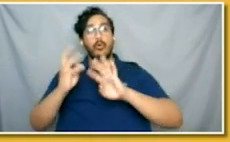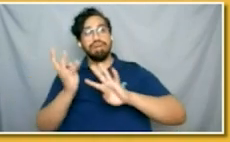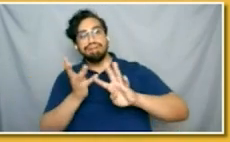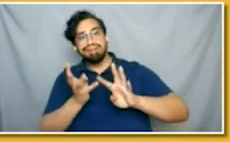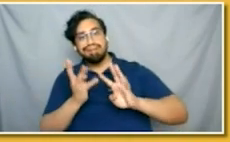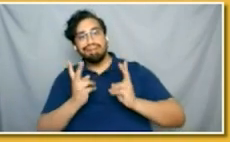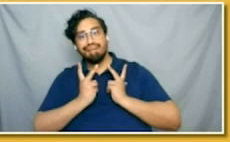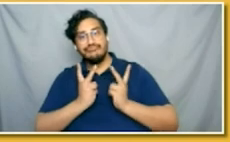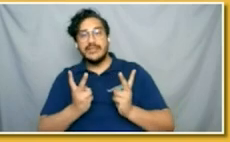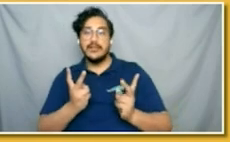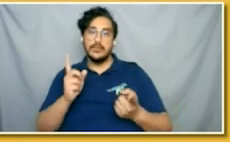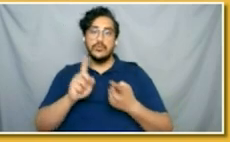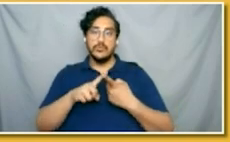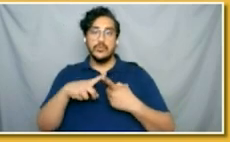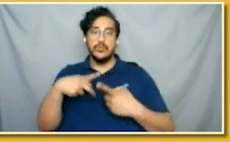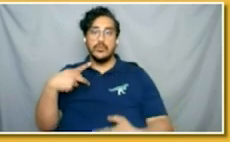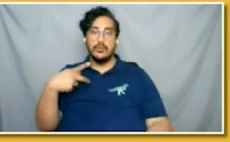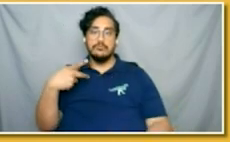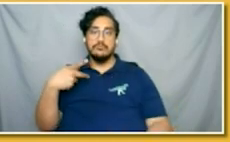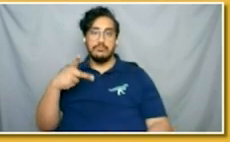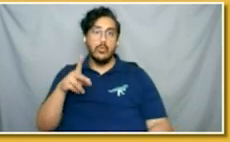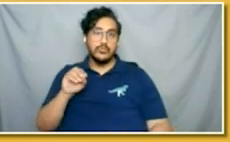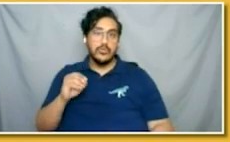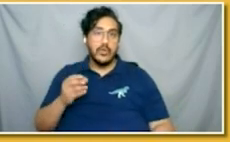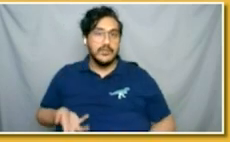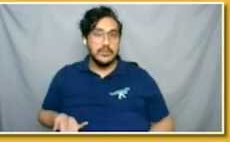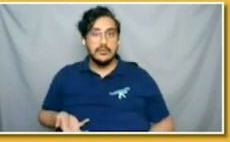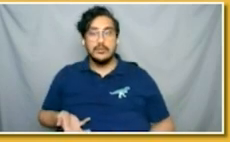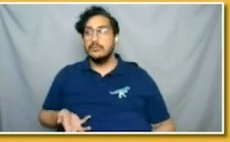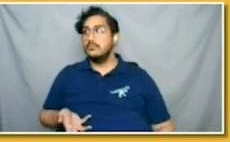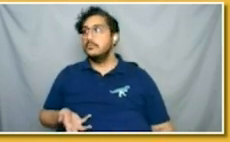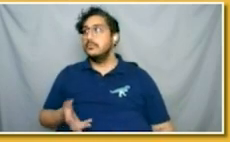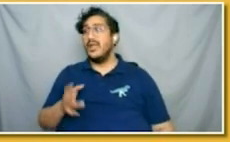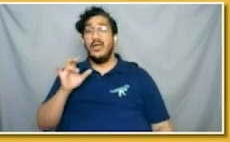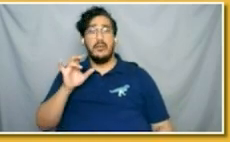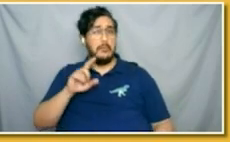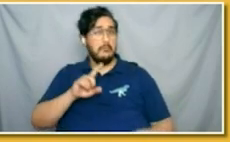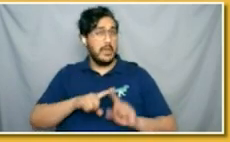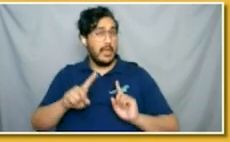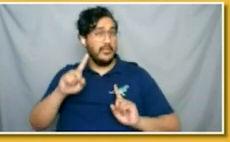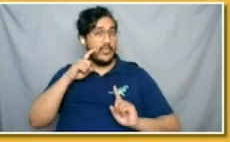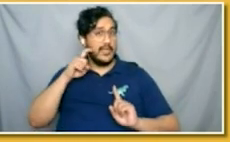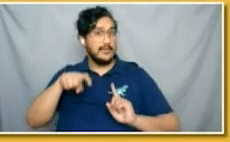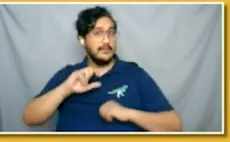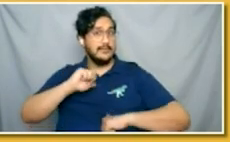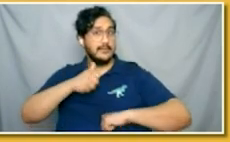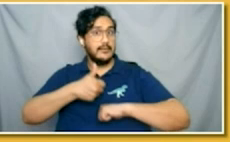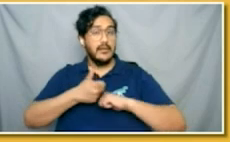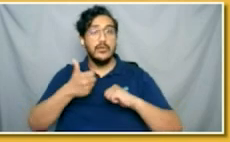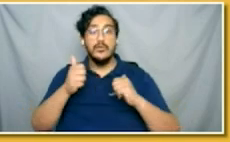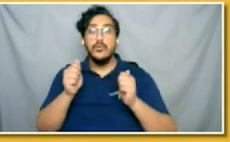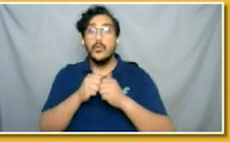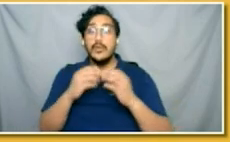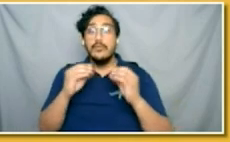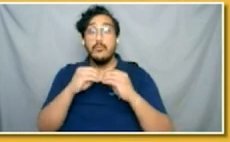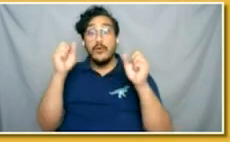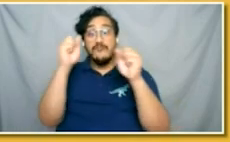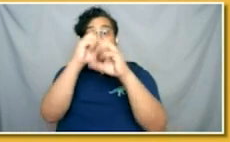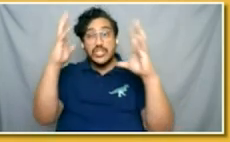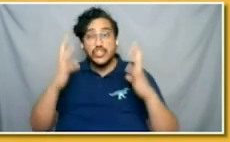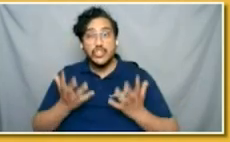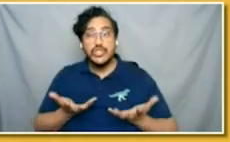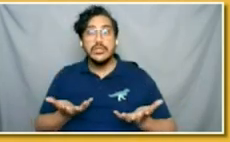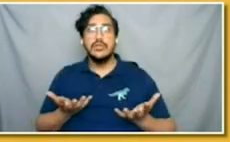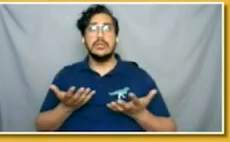And I think it just needs to be done in a way that's, you know, with more vision in earnest, you know, where the